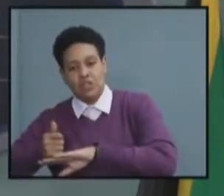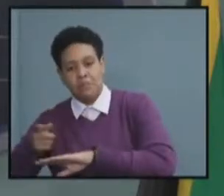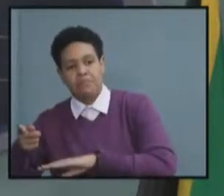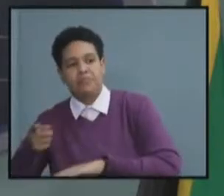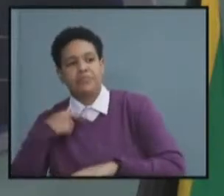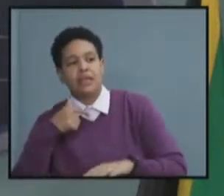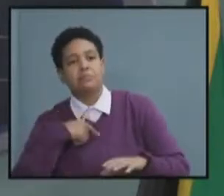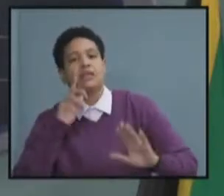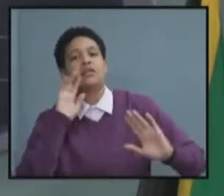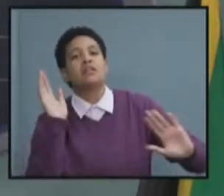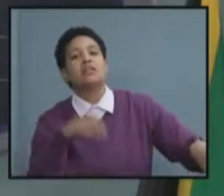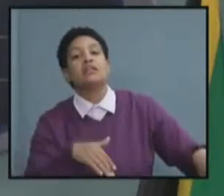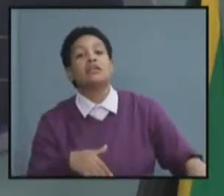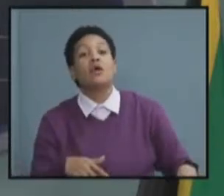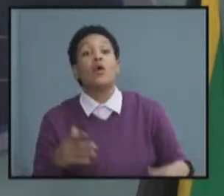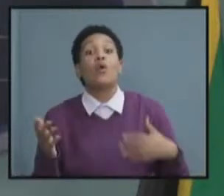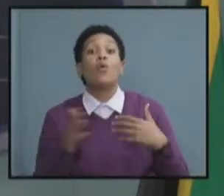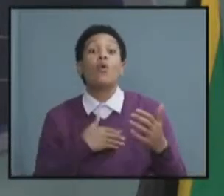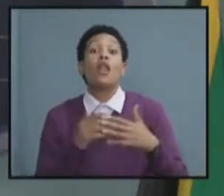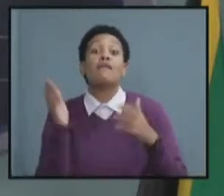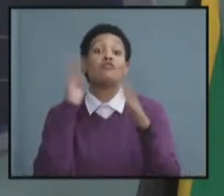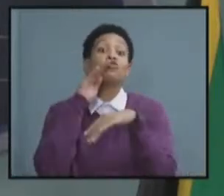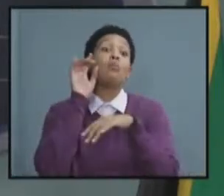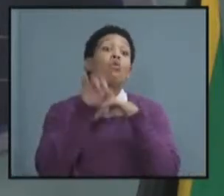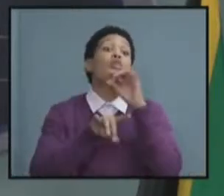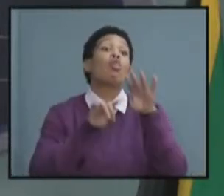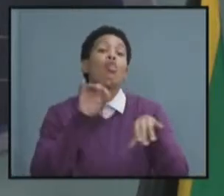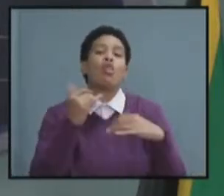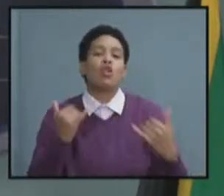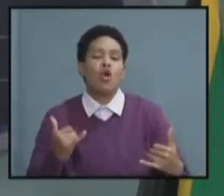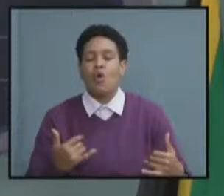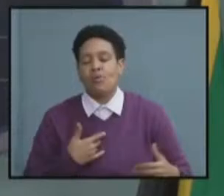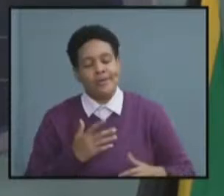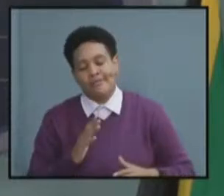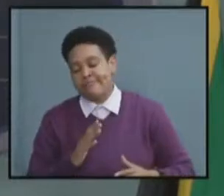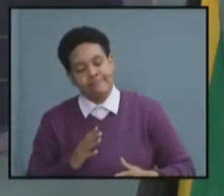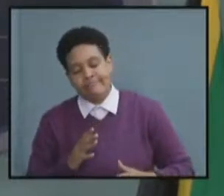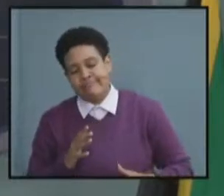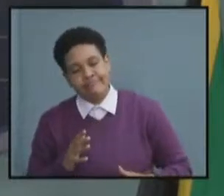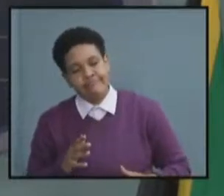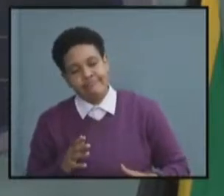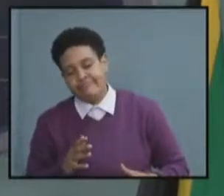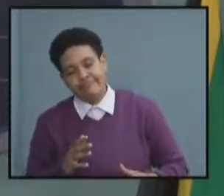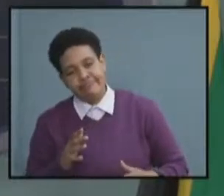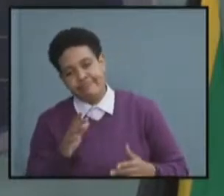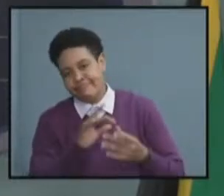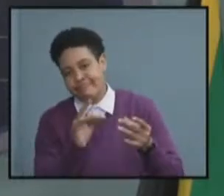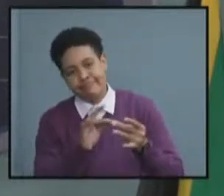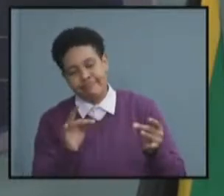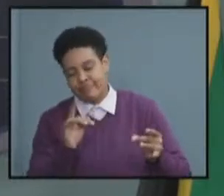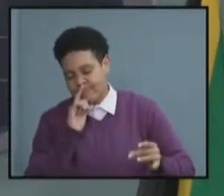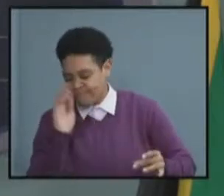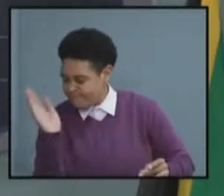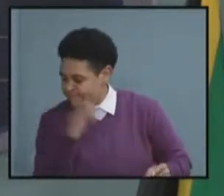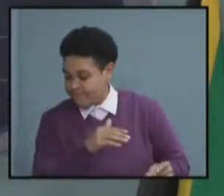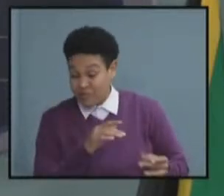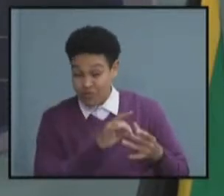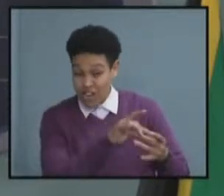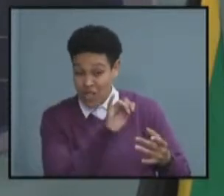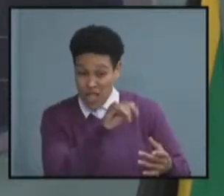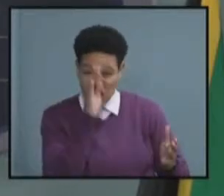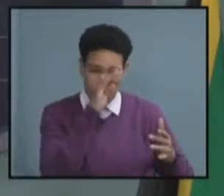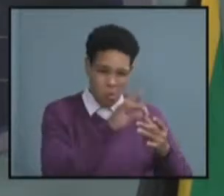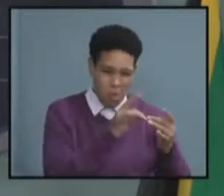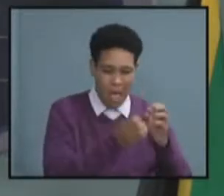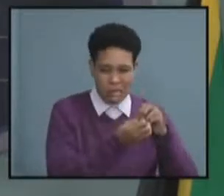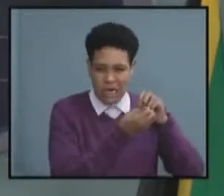whatever mischief is being made in regards to that, and to advise the